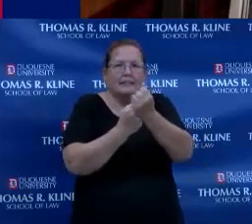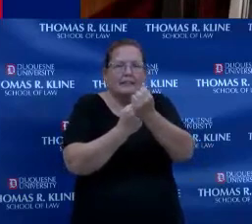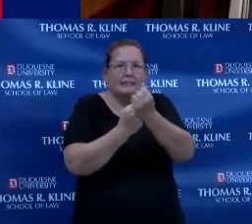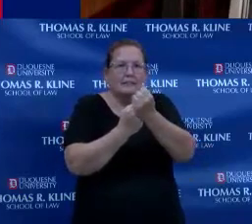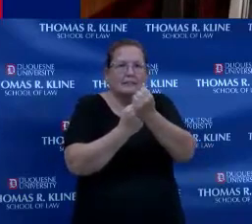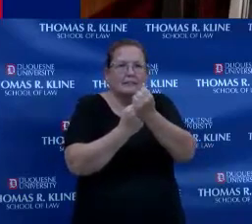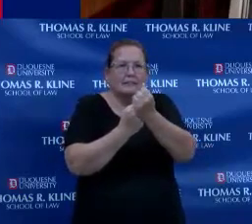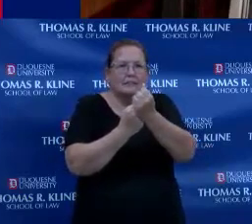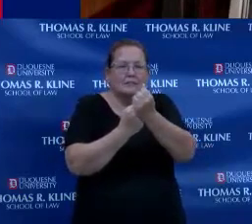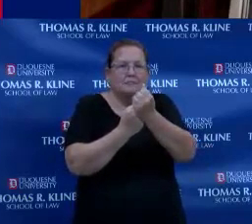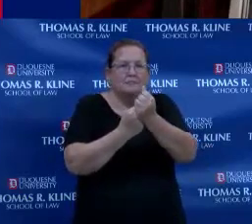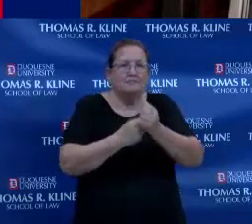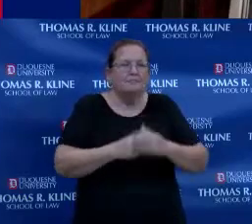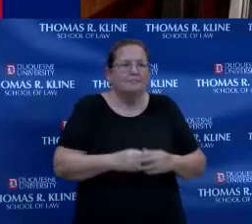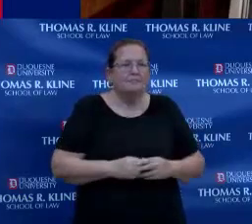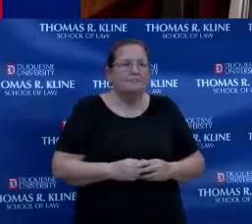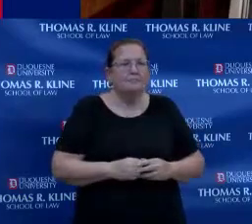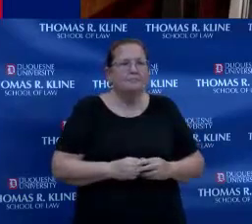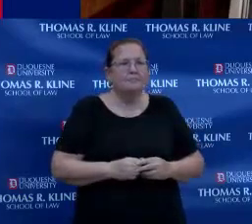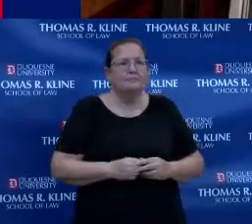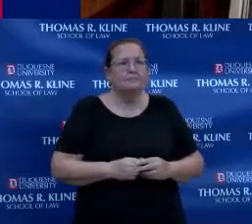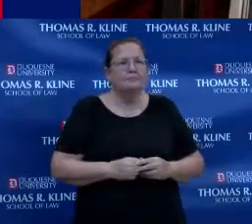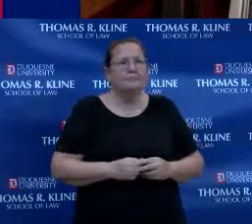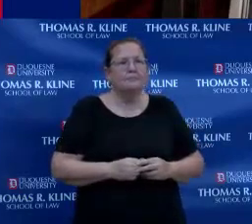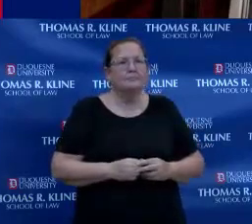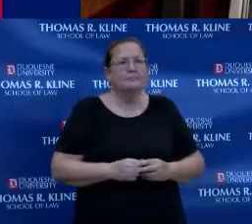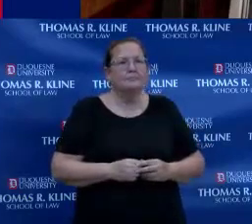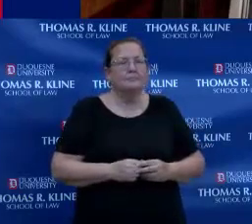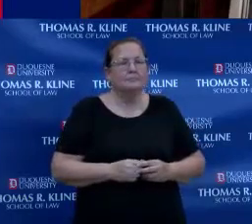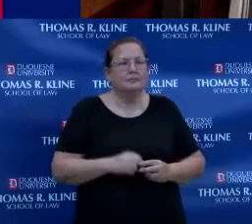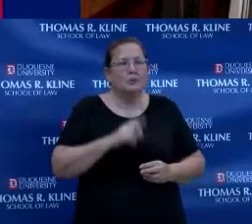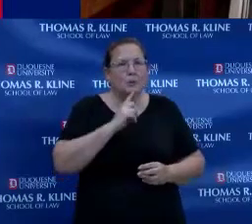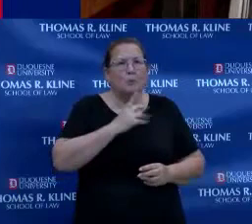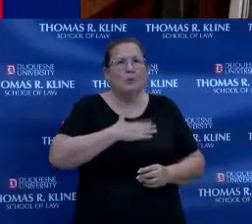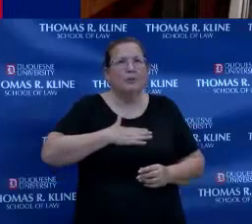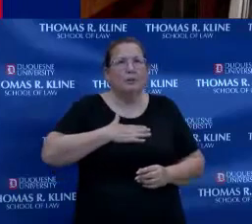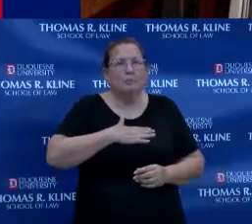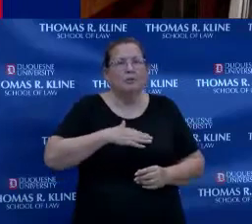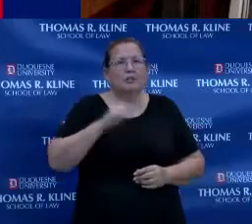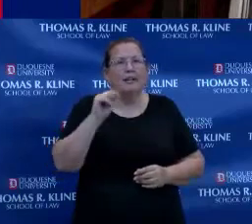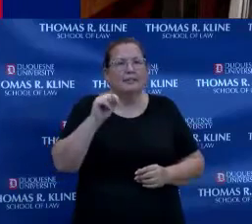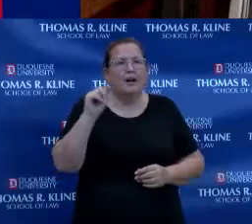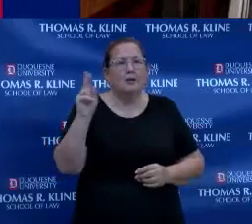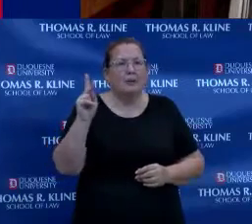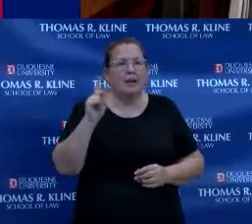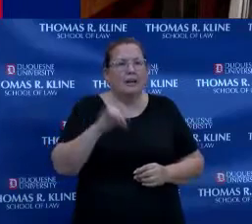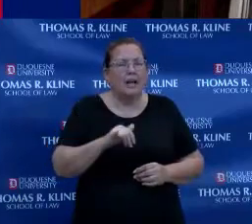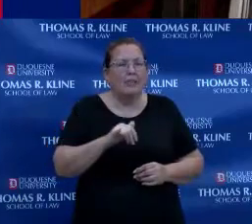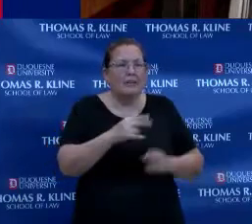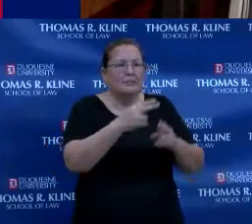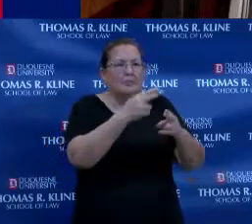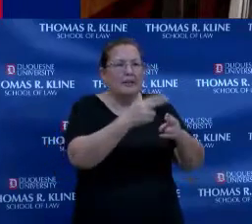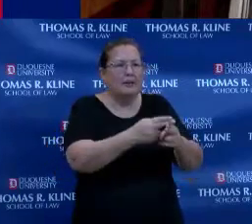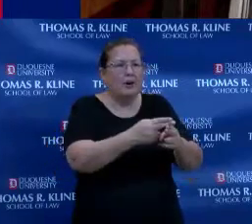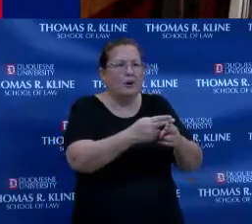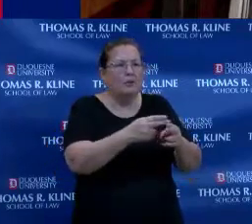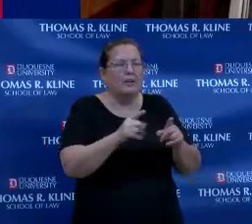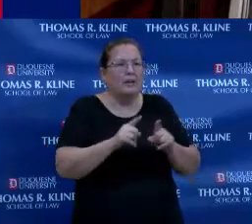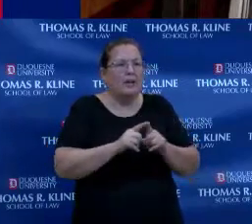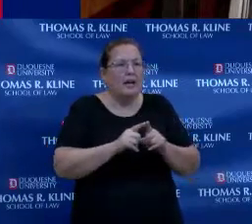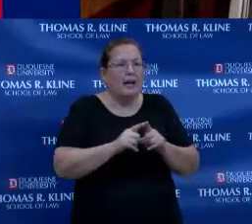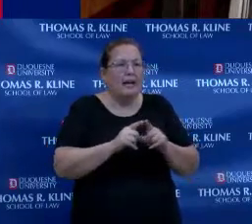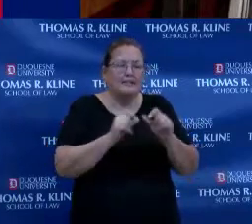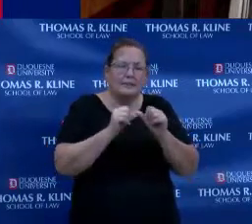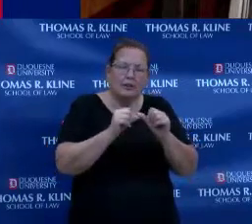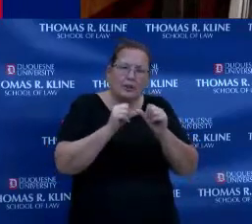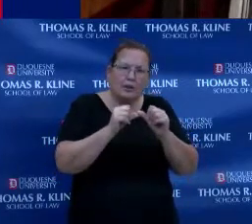hazing. It is no understatement, folks, when Tom Kline has been referred to as the consummate